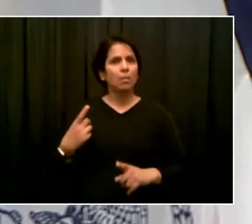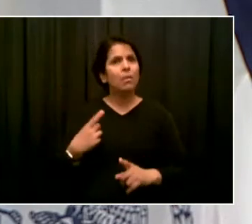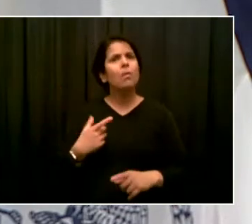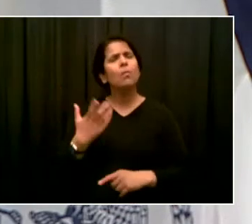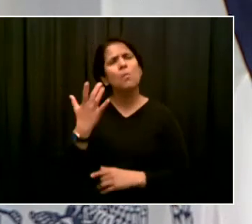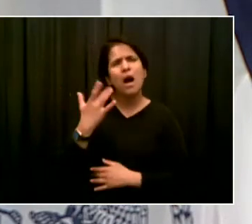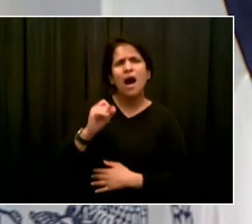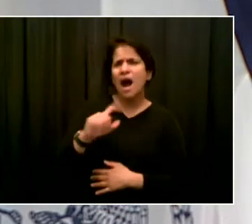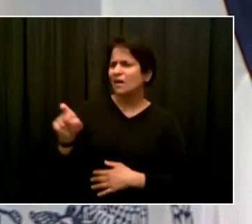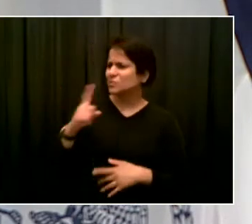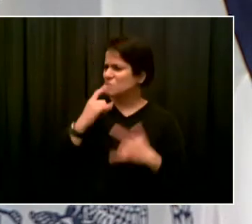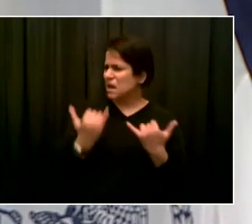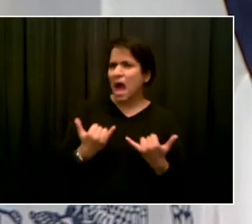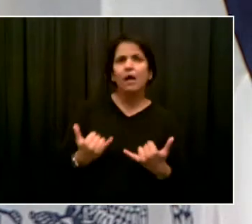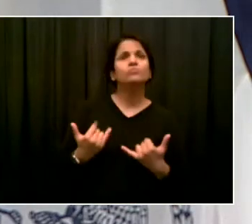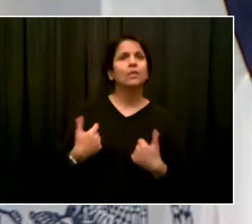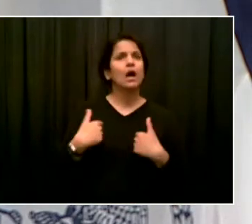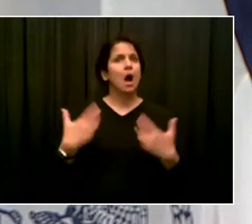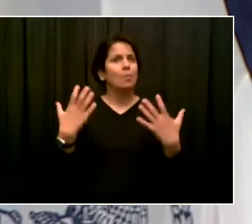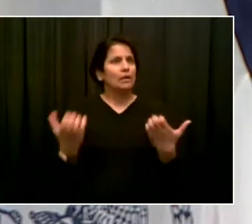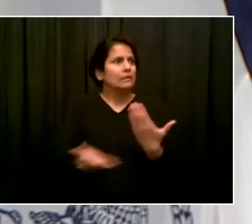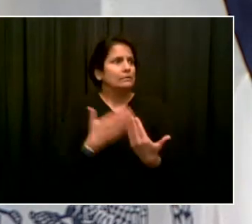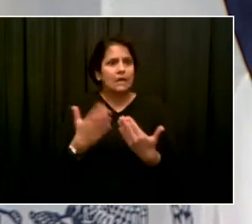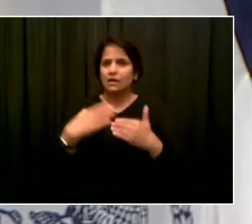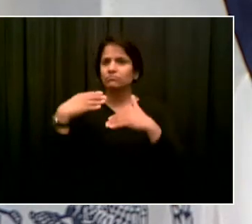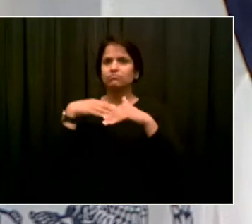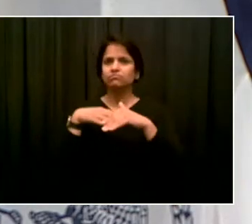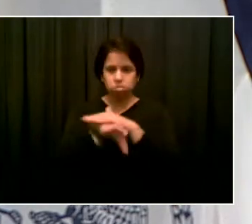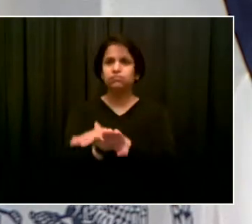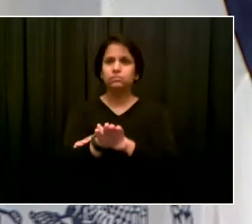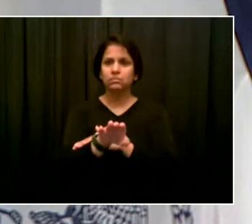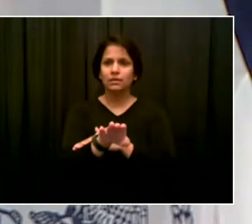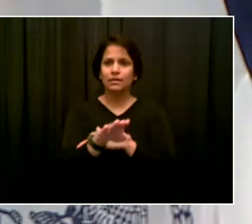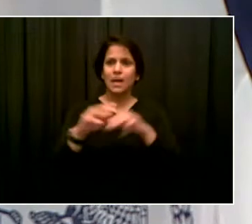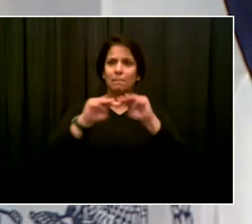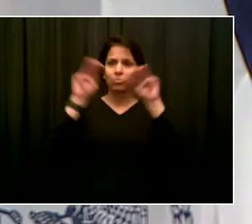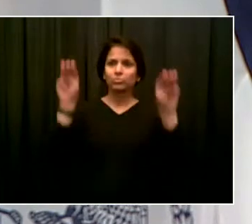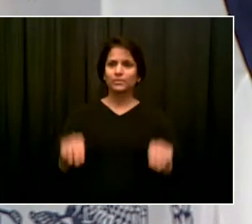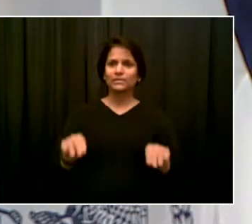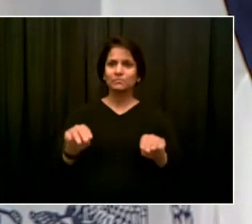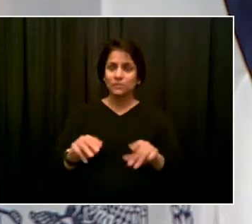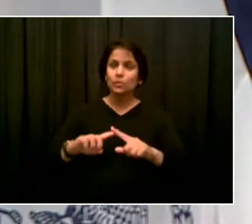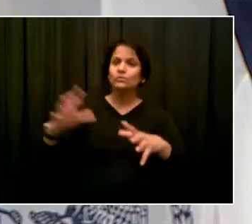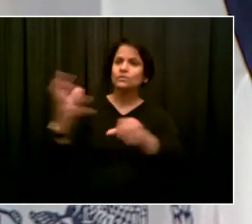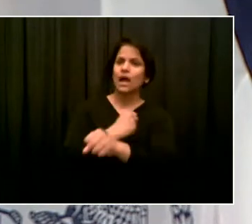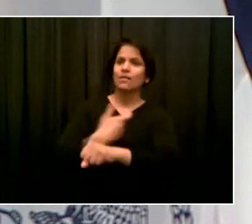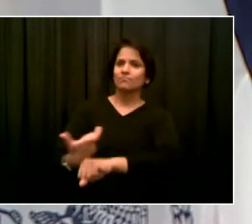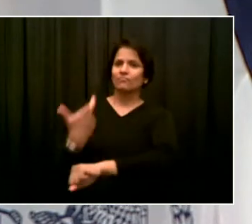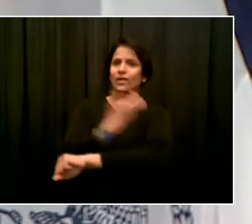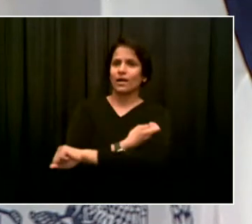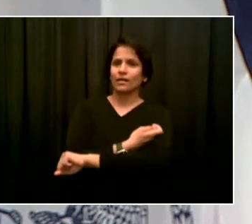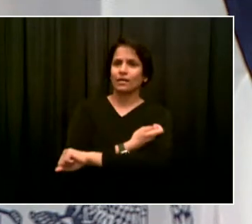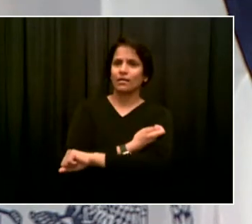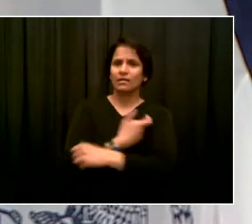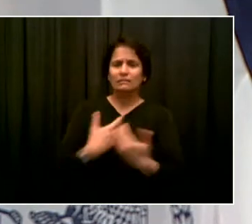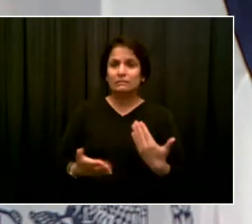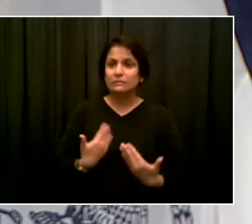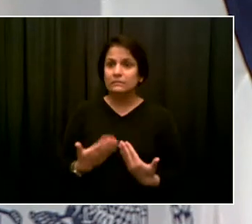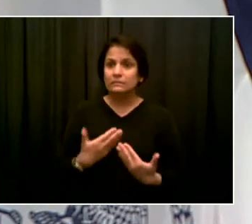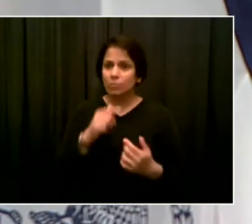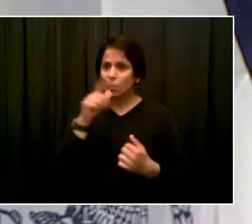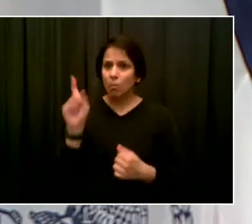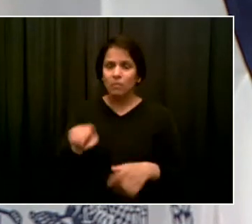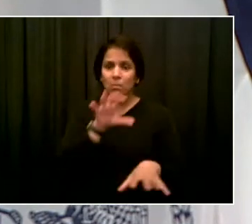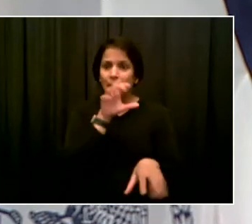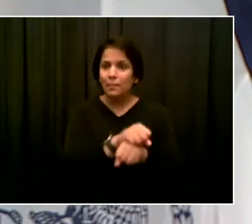pharmacies, all these places that people turn to in their neighborhood, ideally. The second I would say is I agree